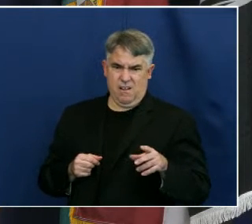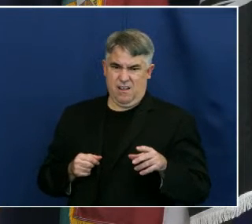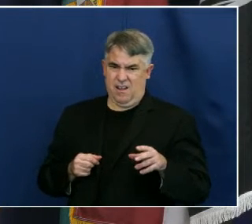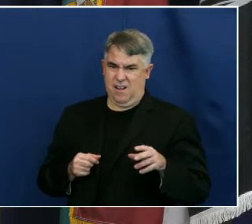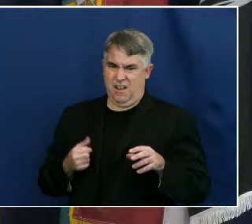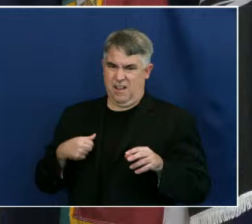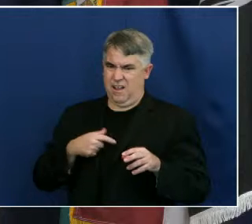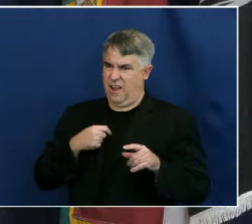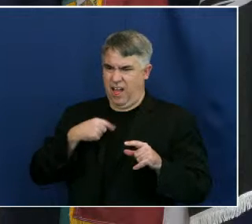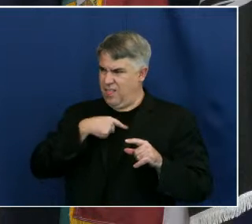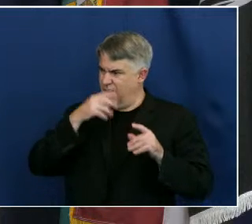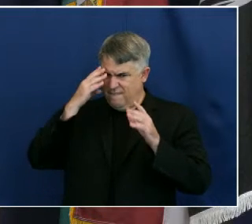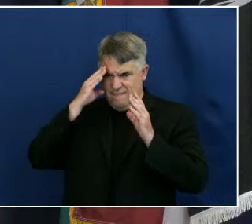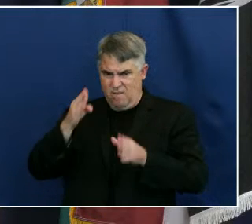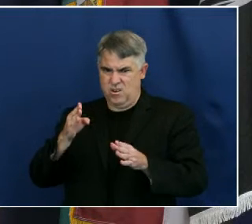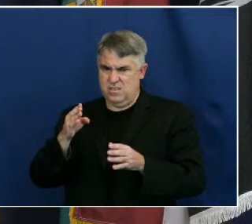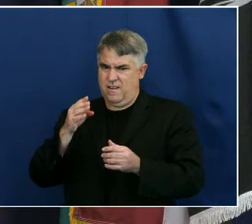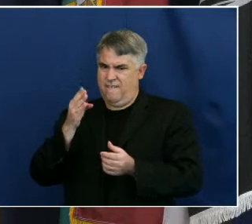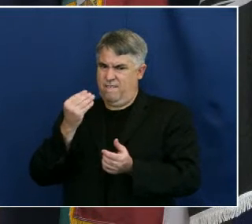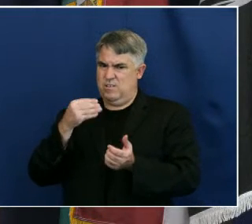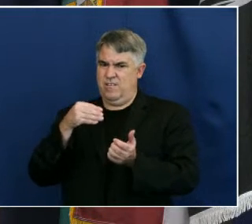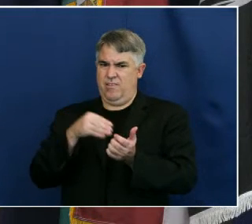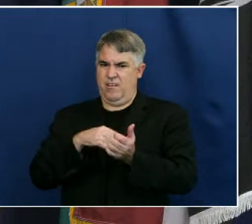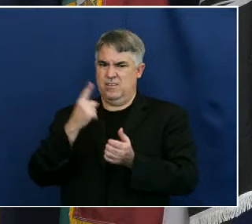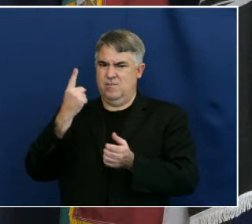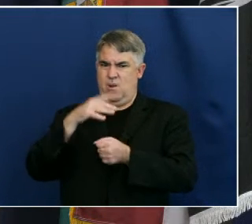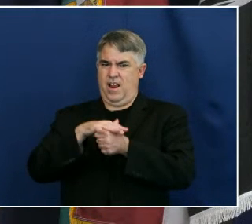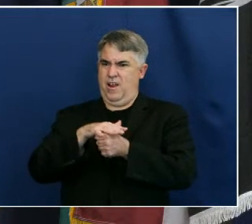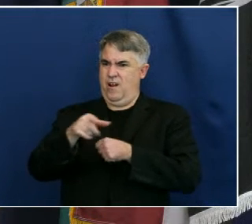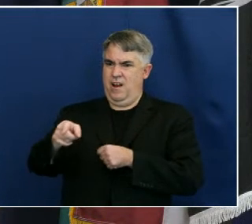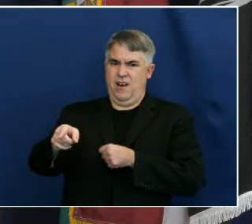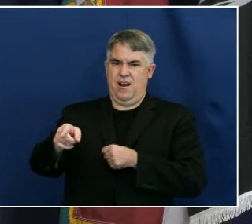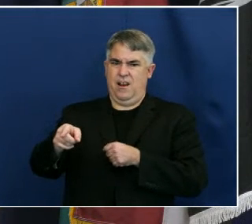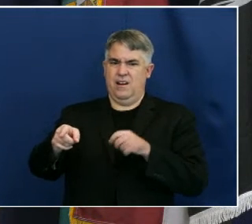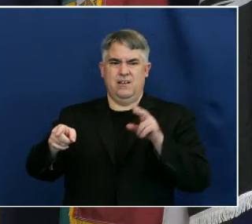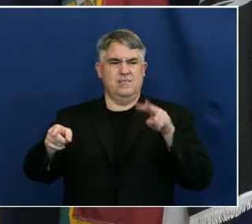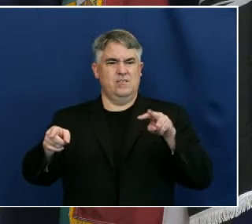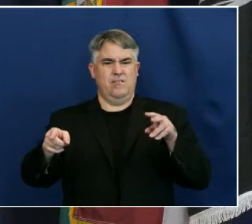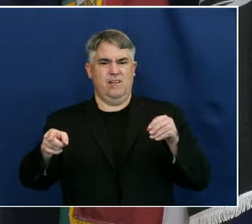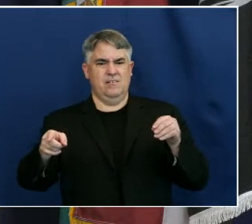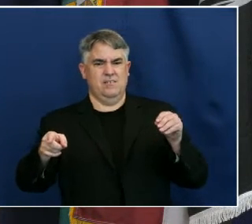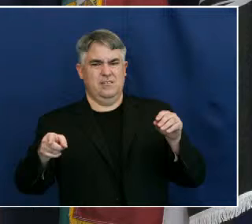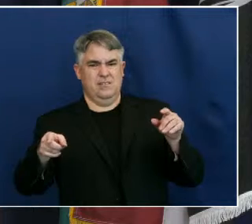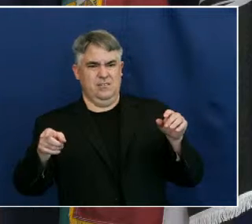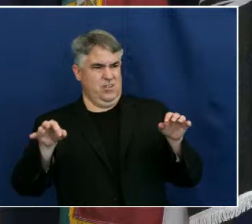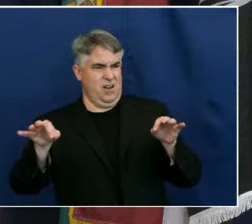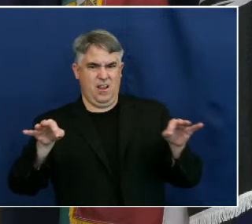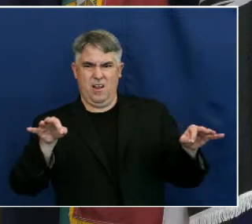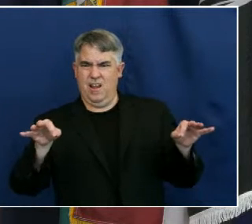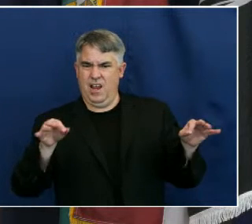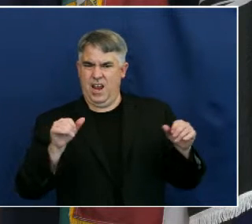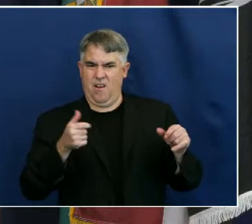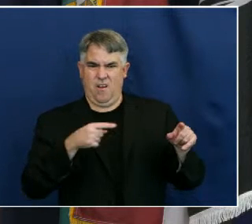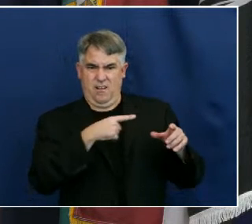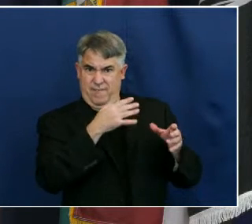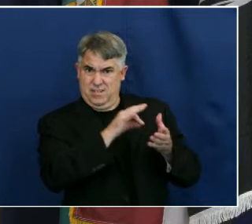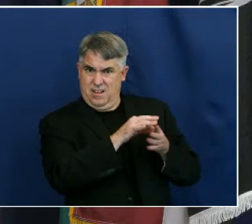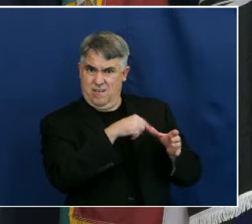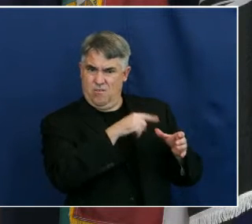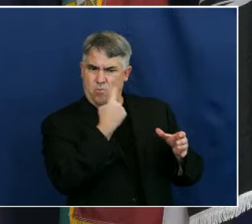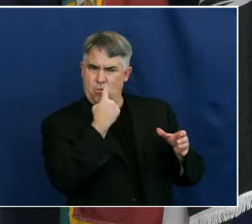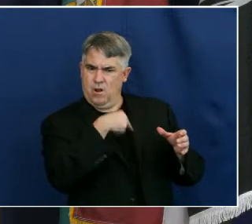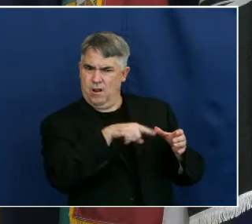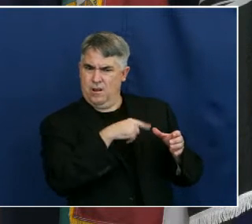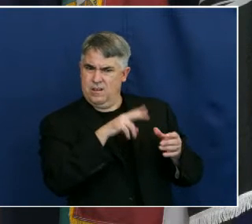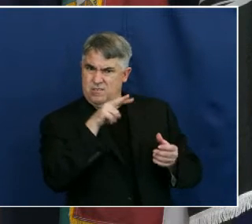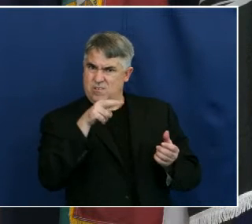14,000 something. I mean, are we saying that do we know, are we tracking that? I mean, are you saying that there's 22,000 travel nurses that are